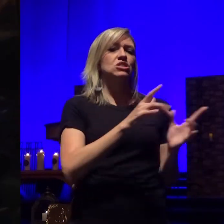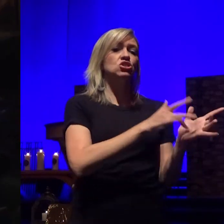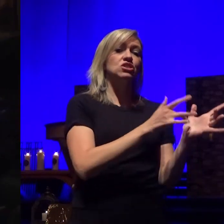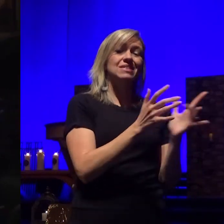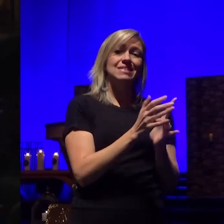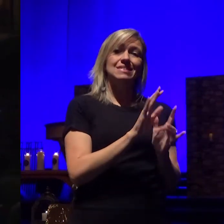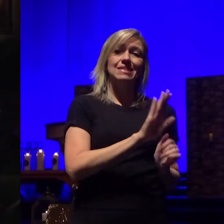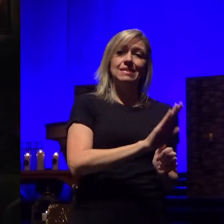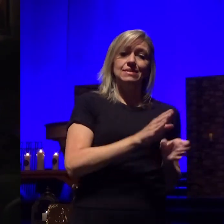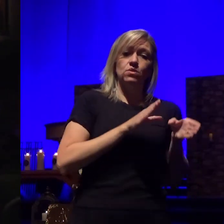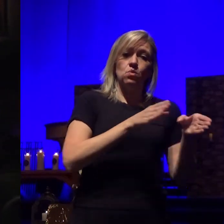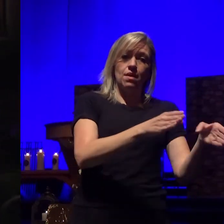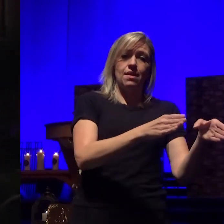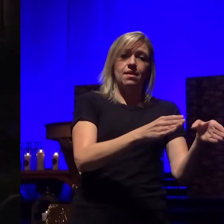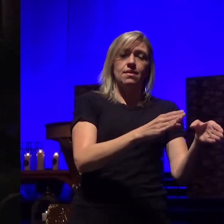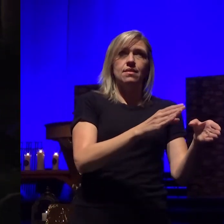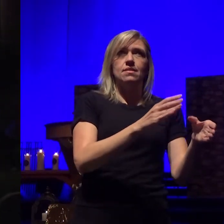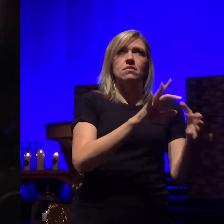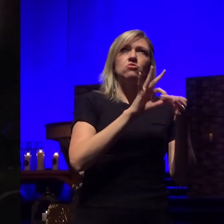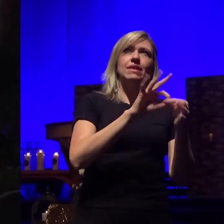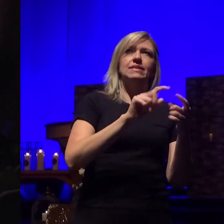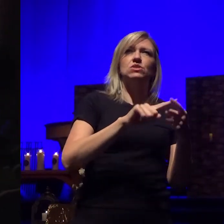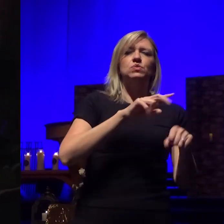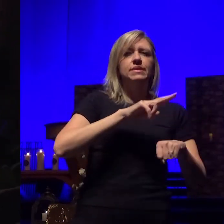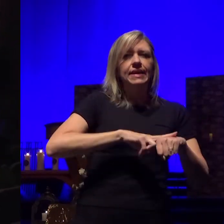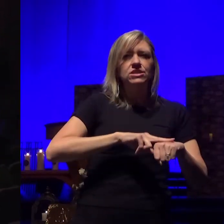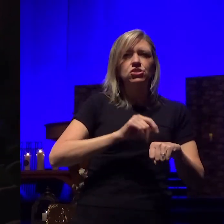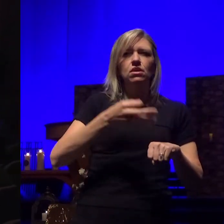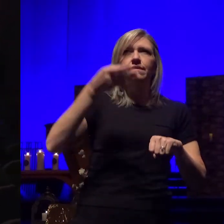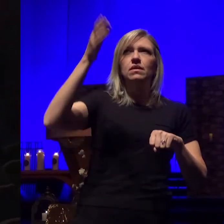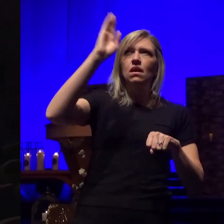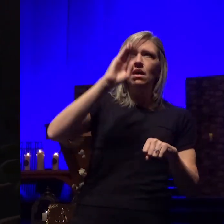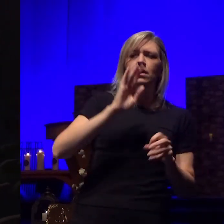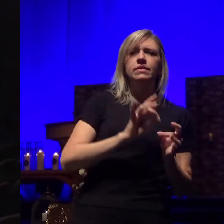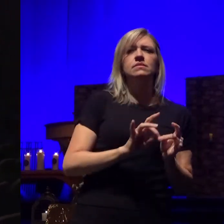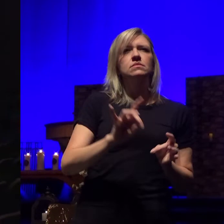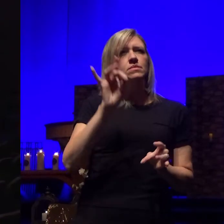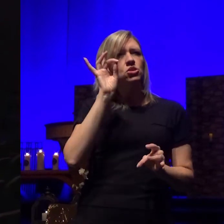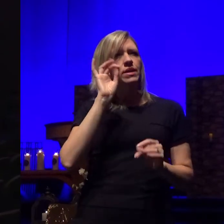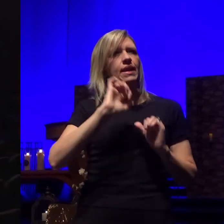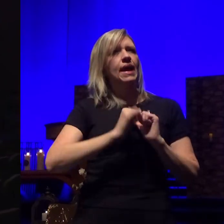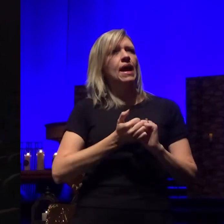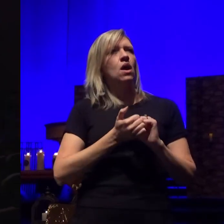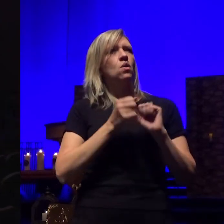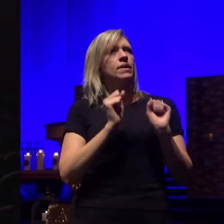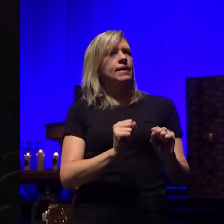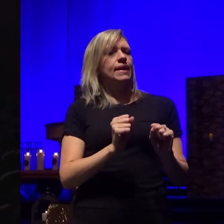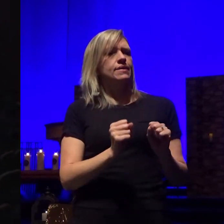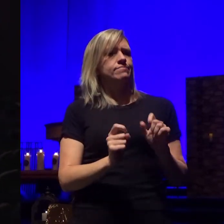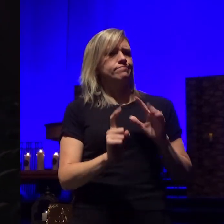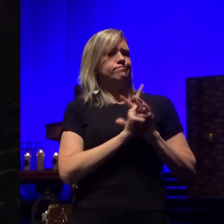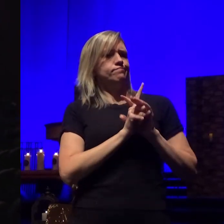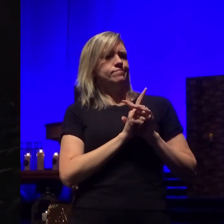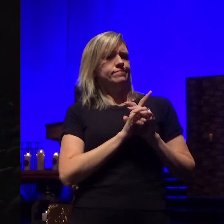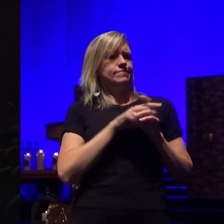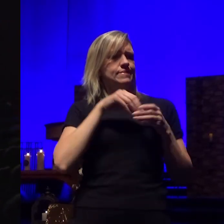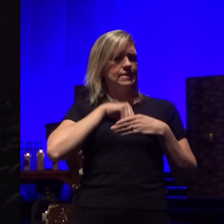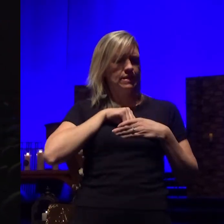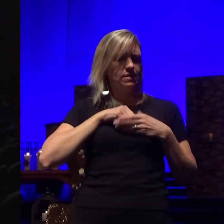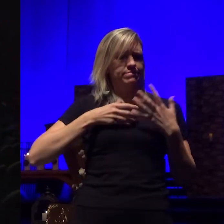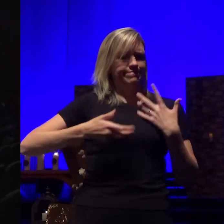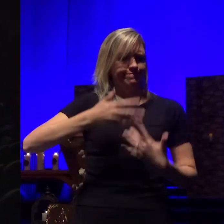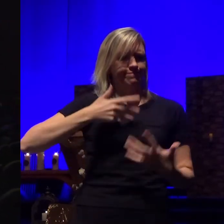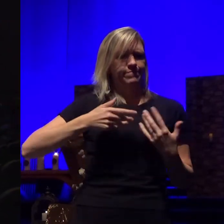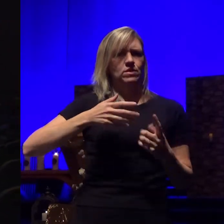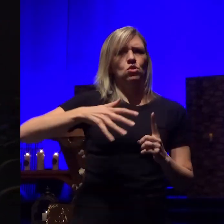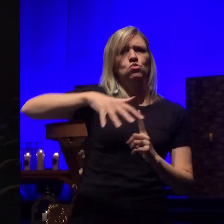way focuses on his belief about the nature of God, the nature of the spirit, and how it can manifest in, through, and